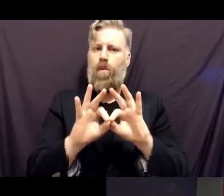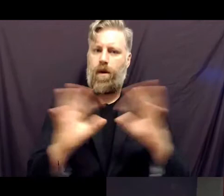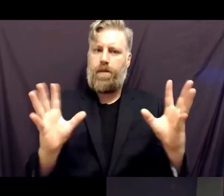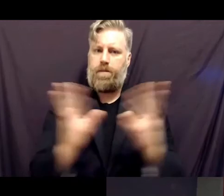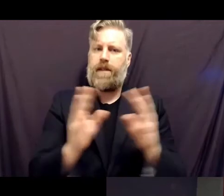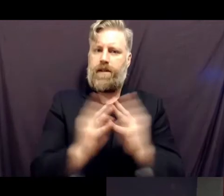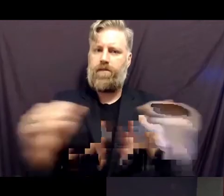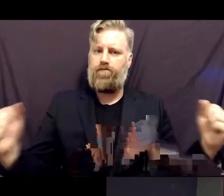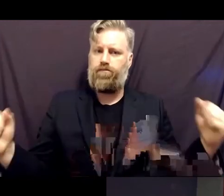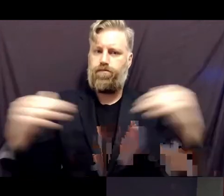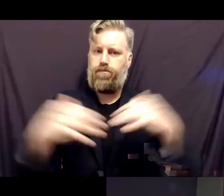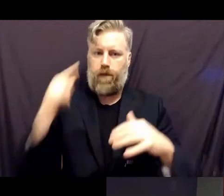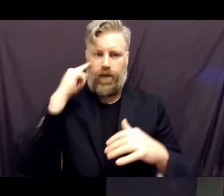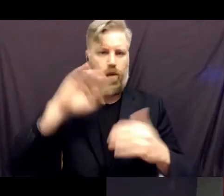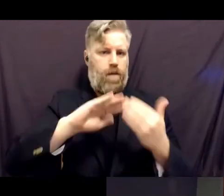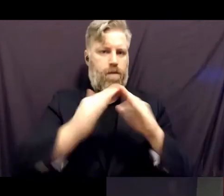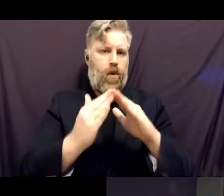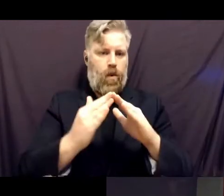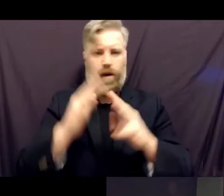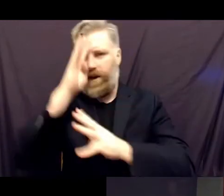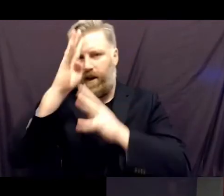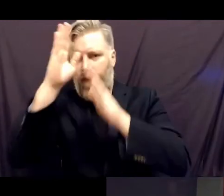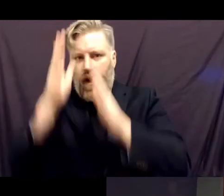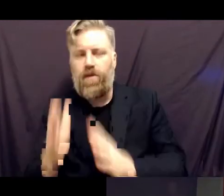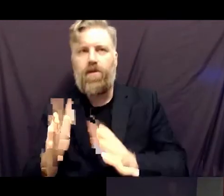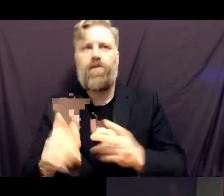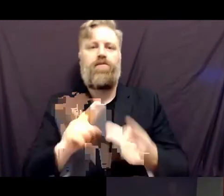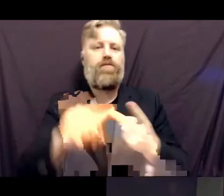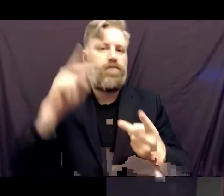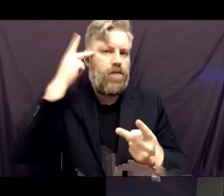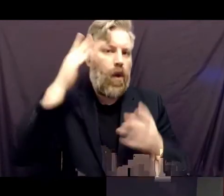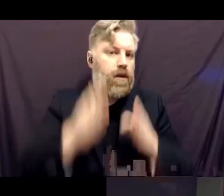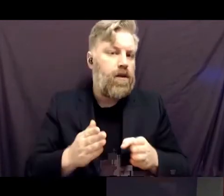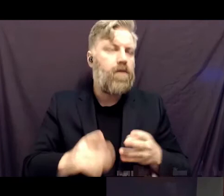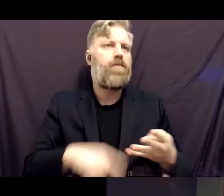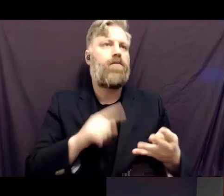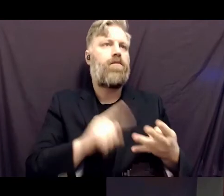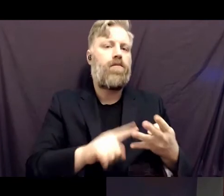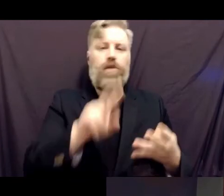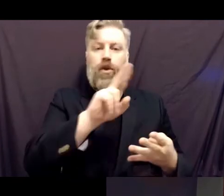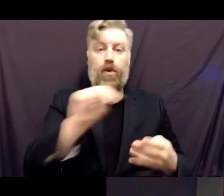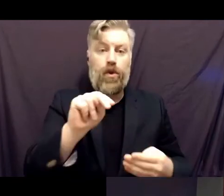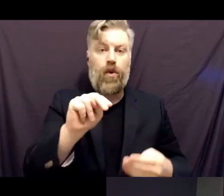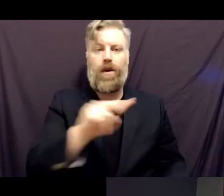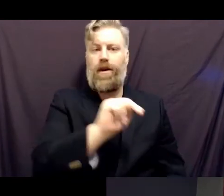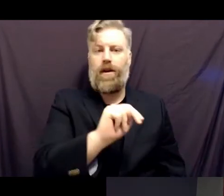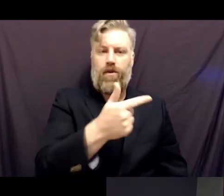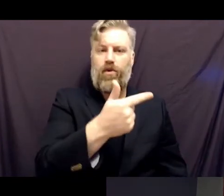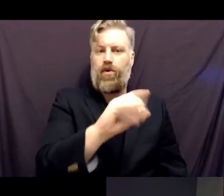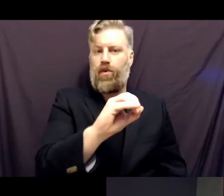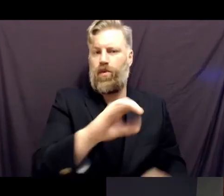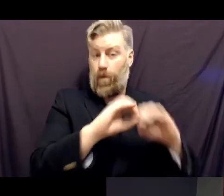for this community of innovators, politicians, UN and NGO